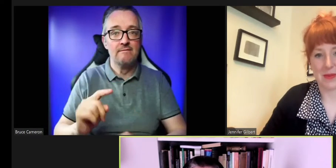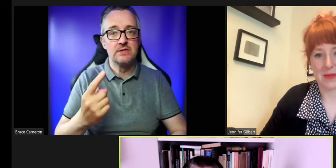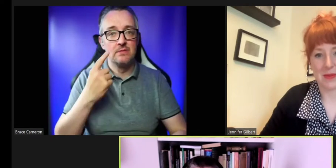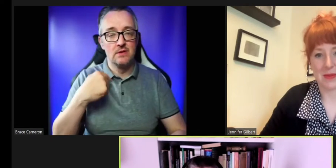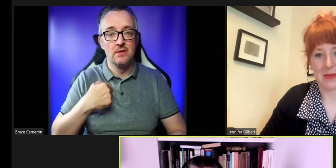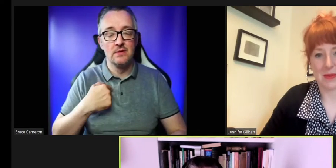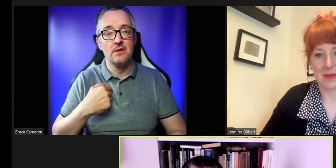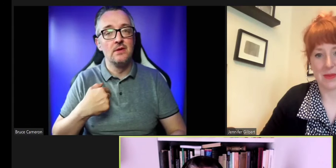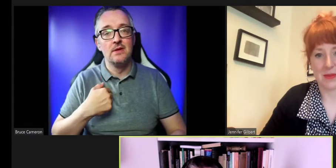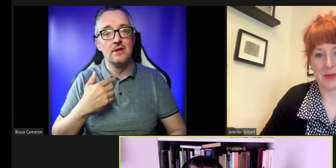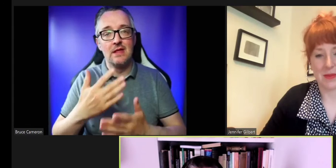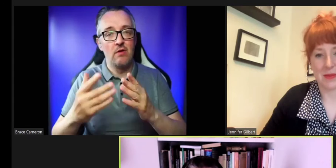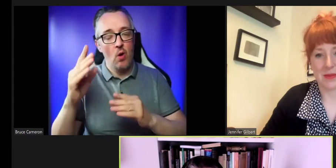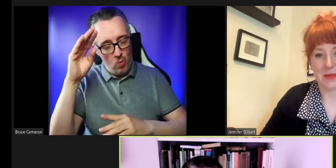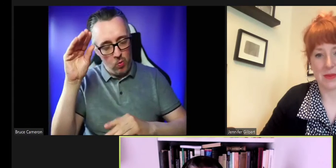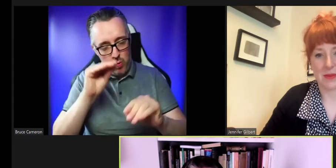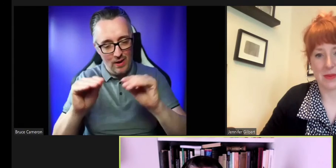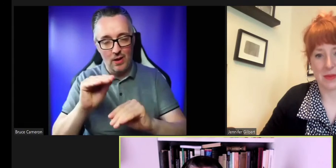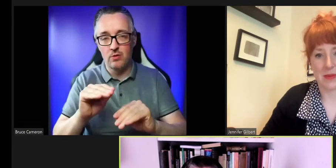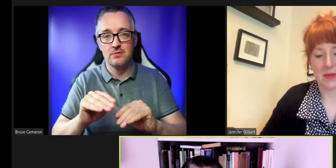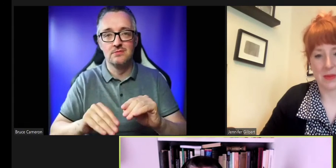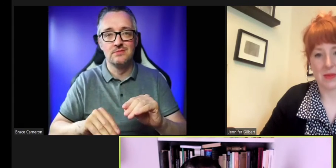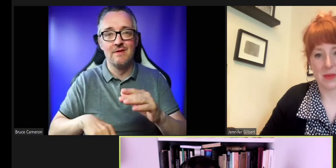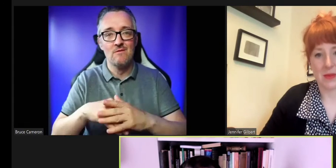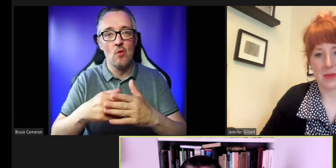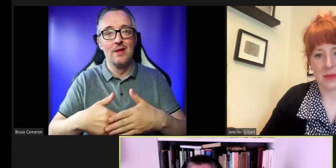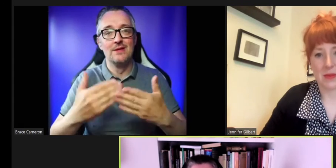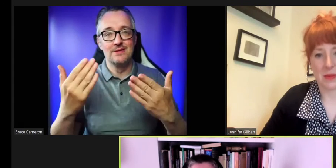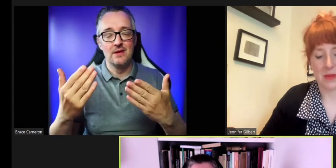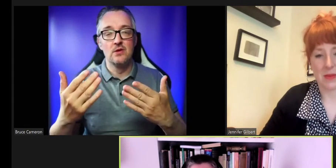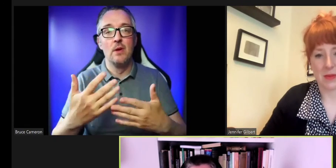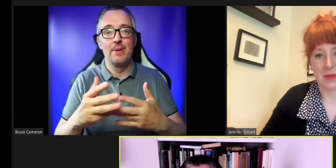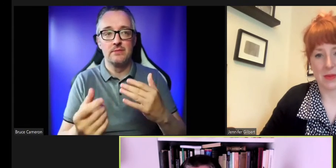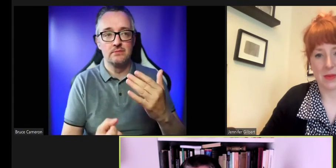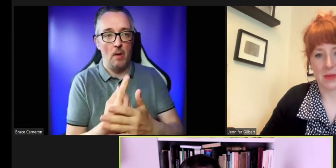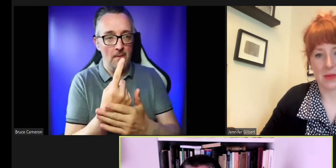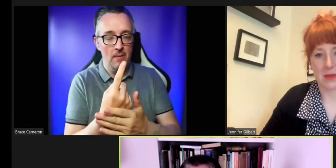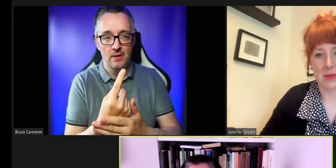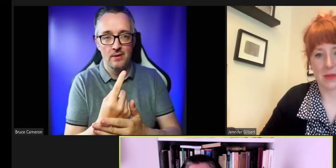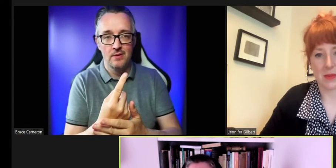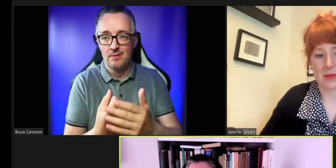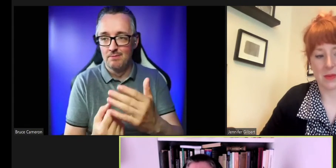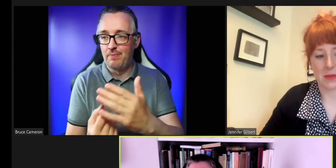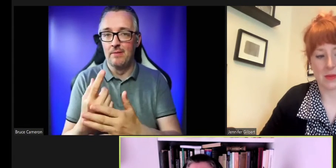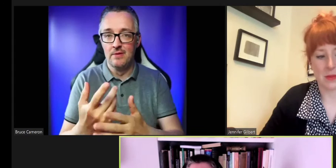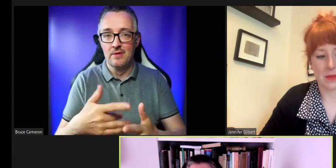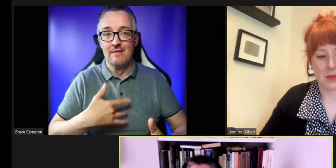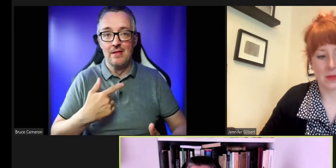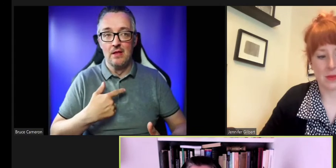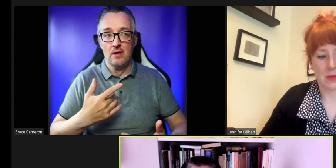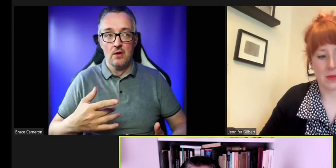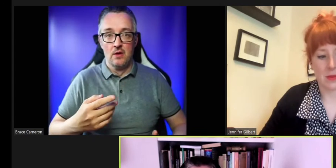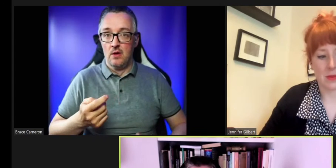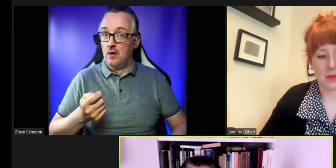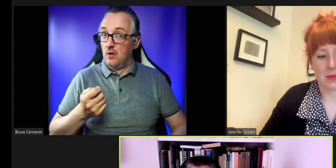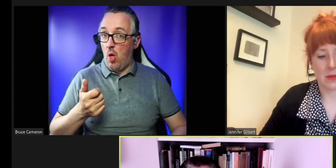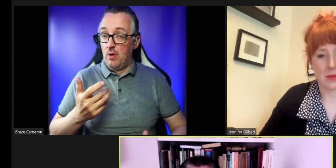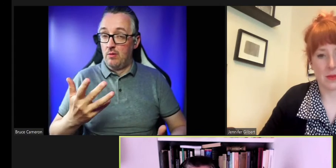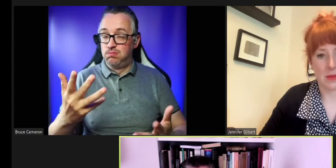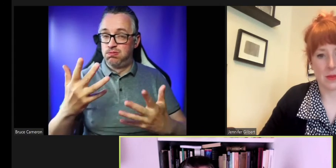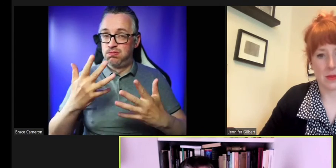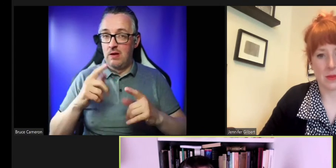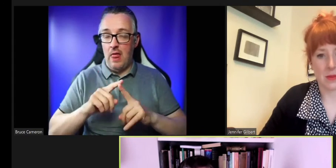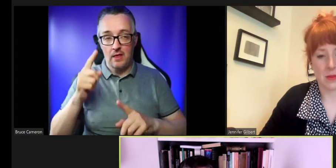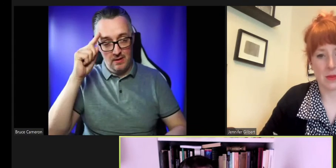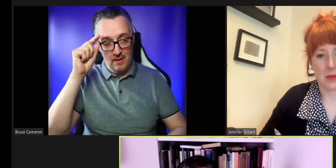hadn't calculated everything in my day, and so I encountered things which were almost overwhelming, and I had those sort of flashback moments